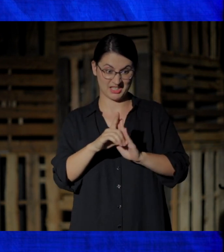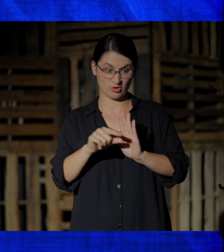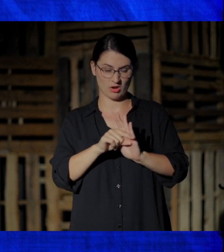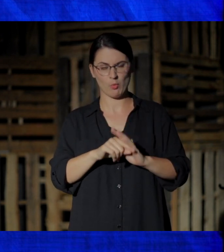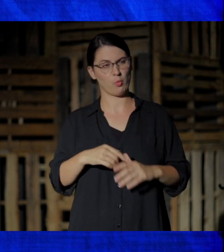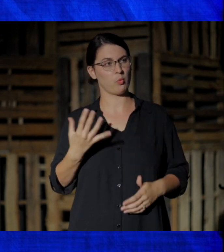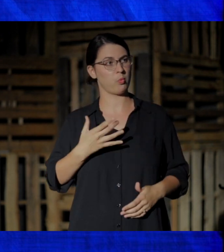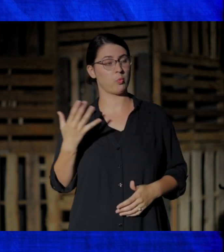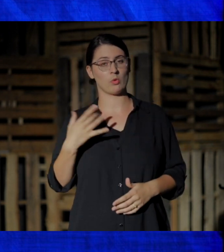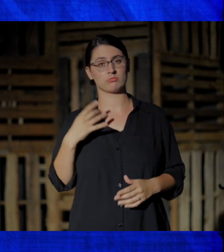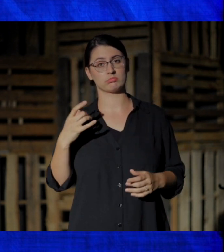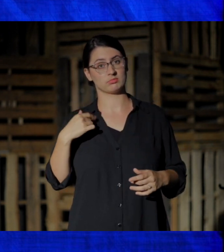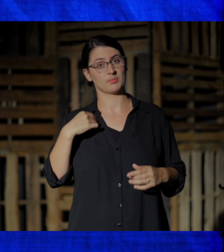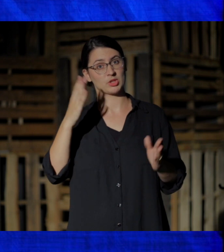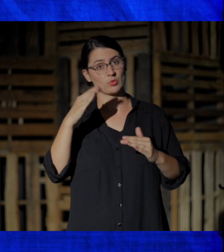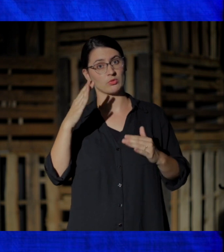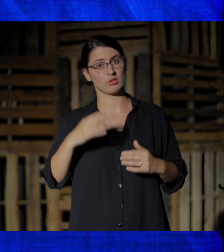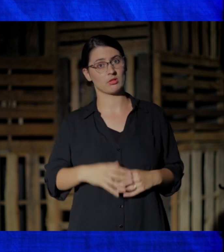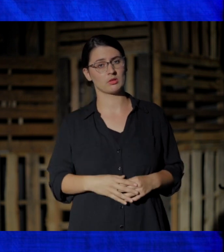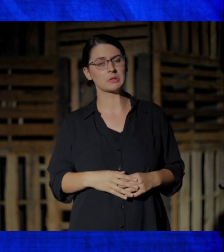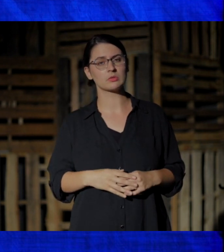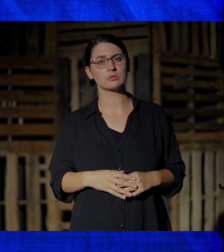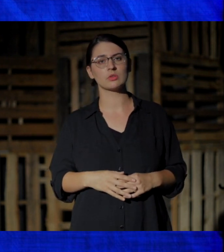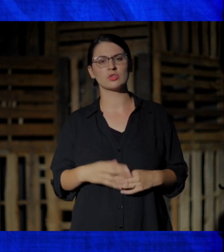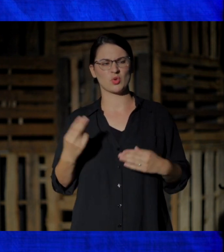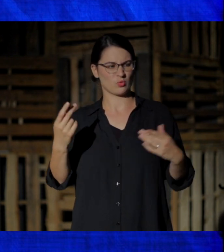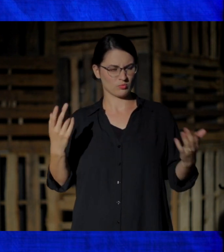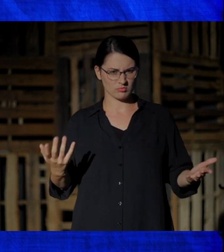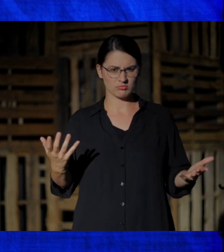Encourage one another with this. Be the body.